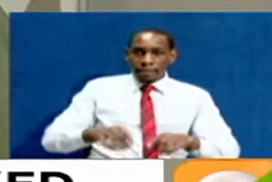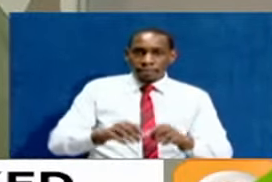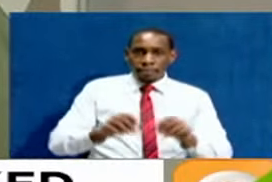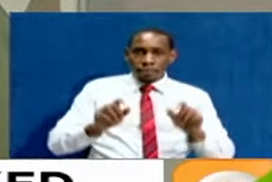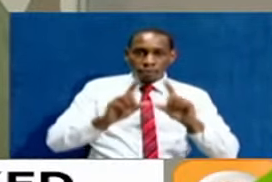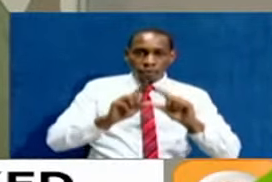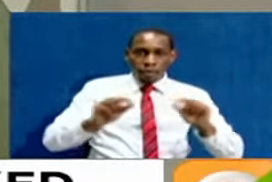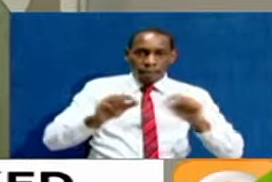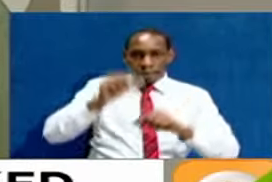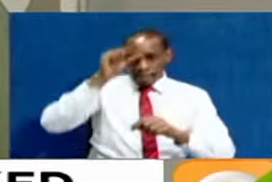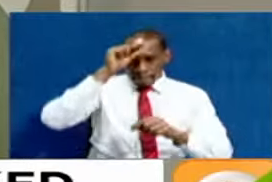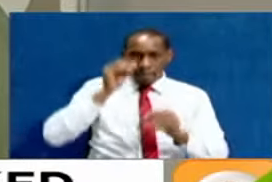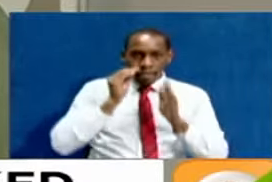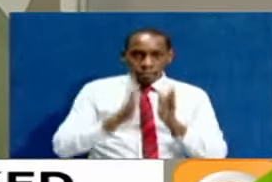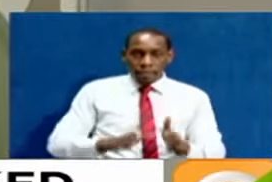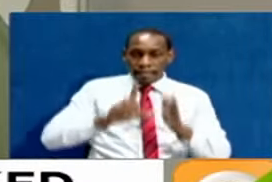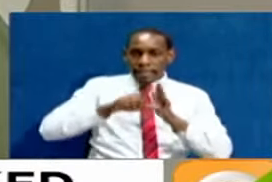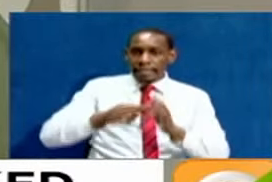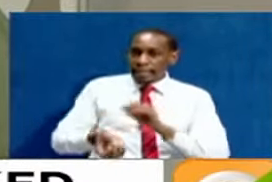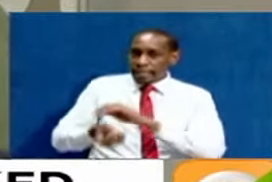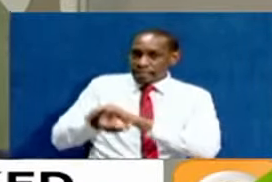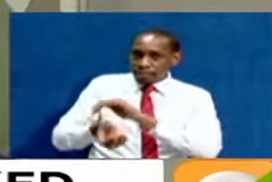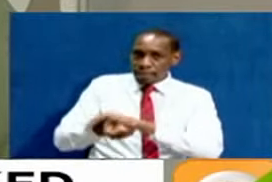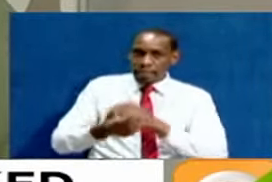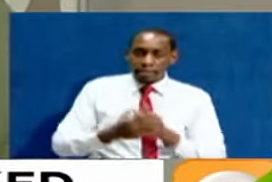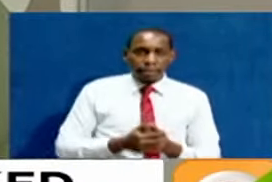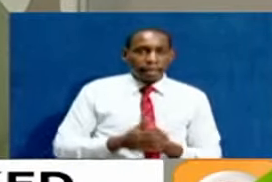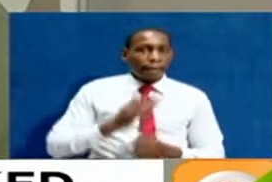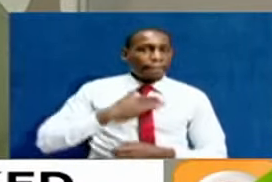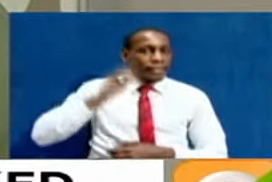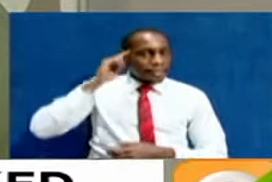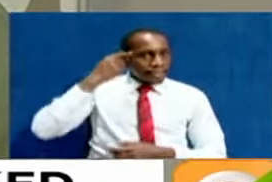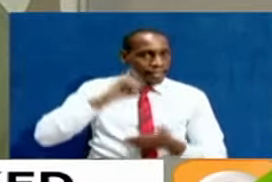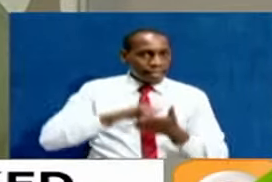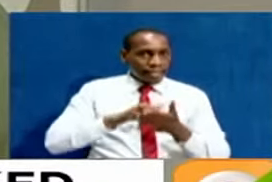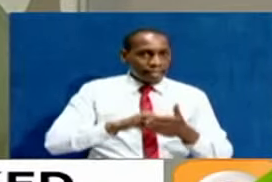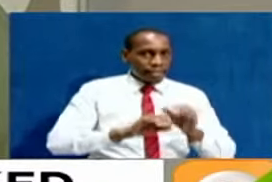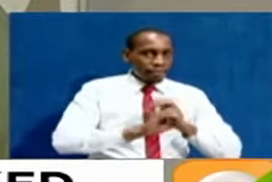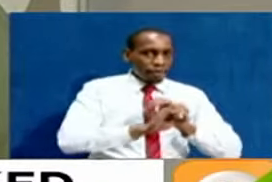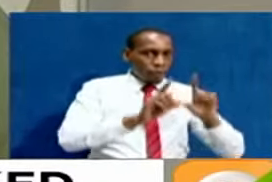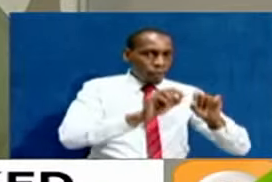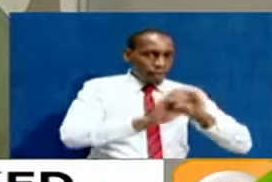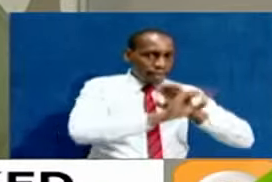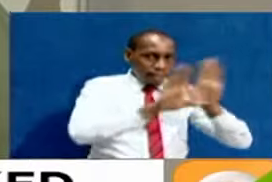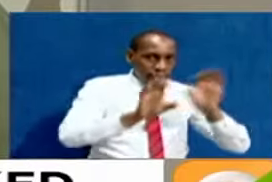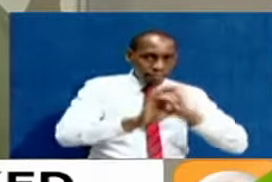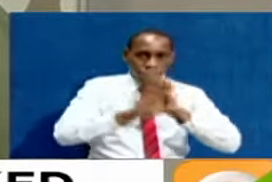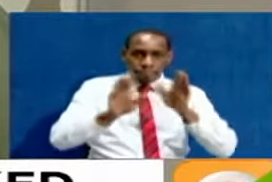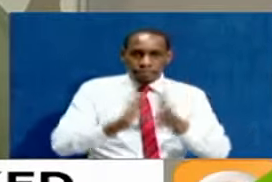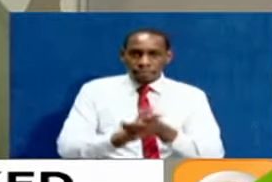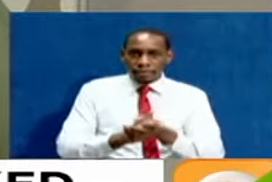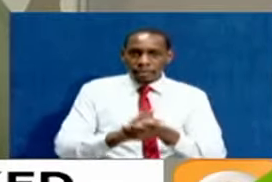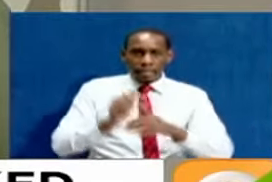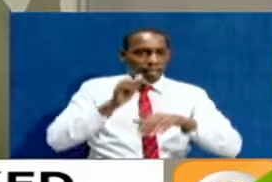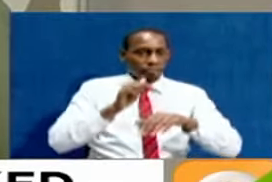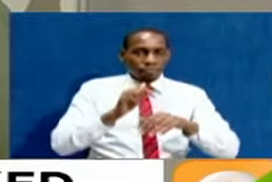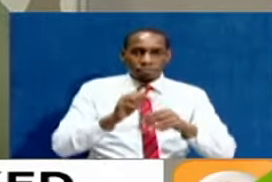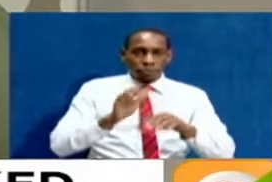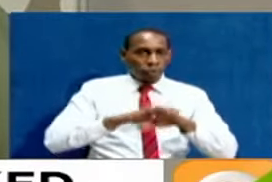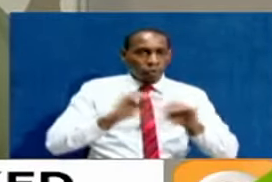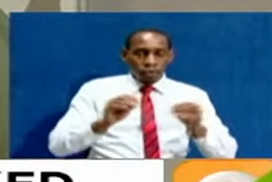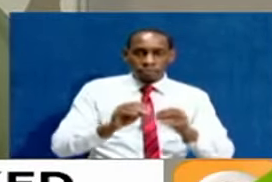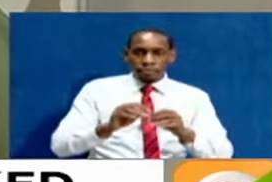by the government spokesman a few days later, just trying to explain that. And I think having to make all these clarifications makes it a bit untidy in terms of